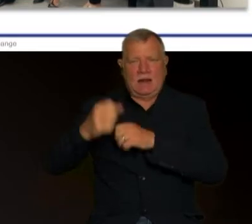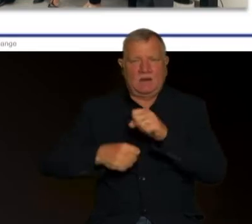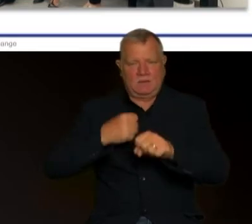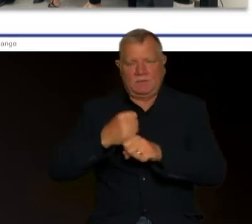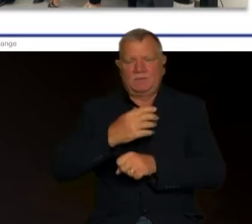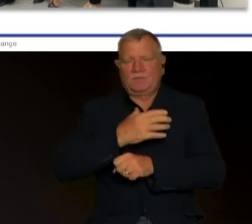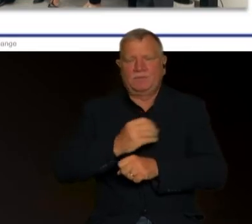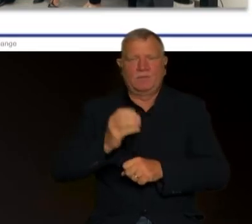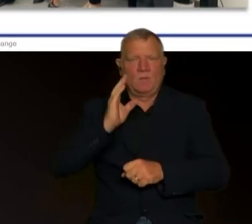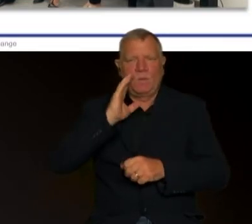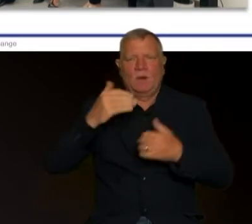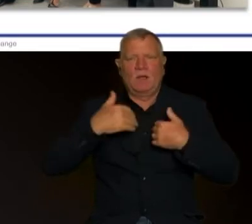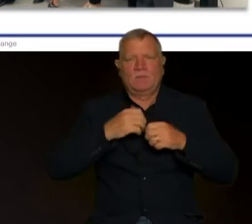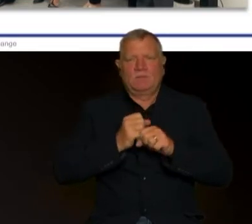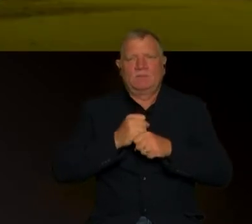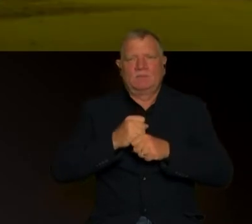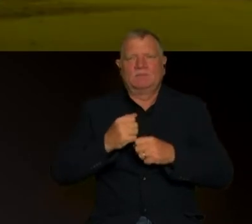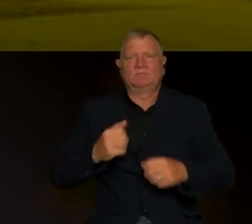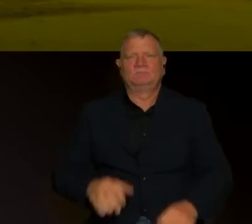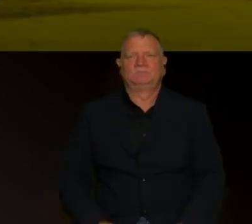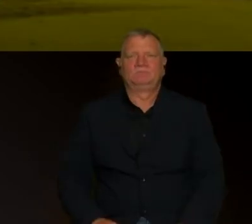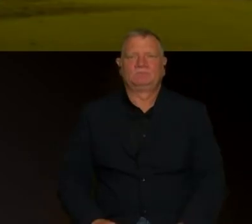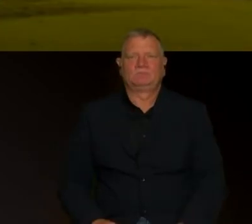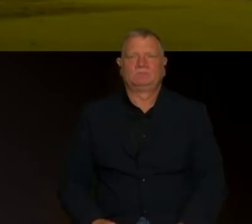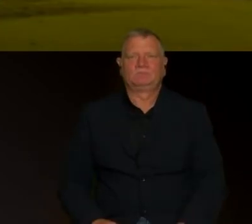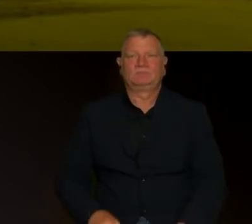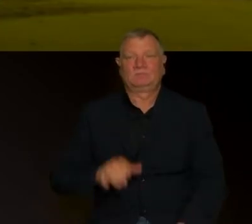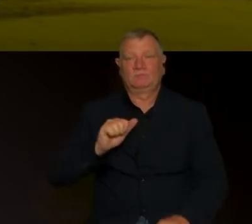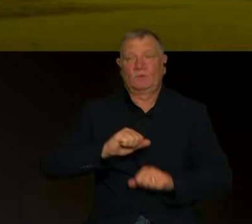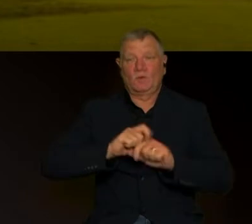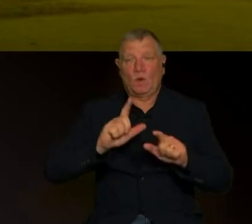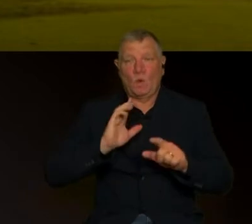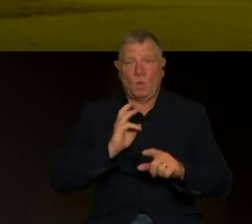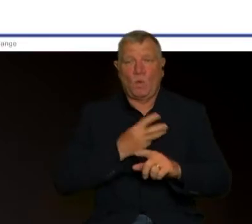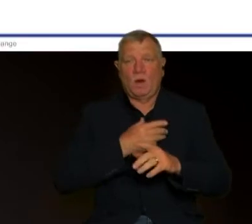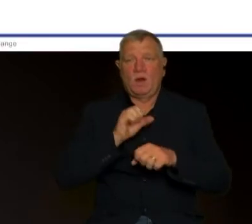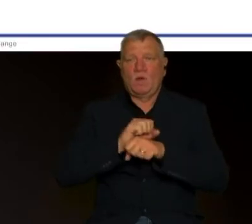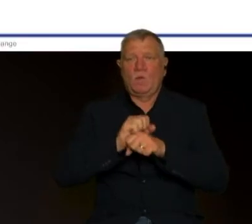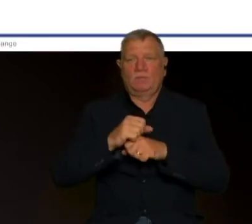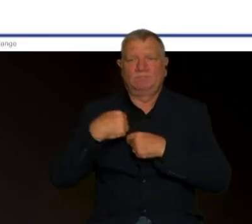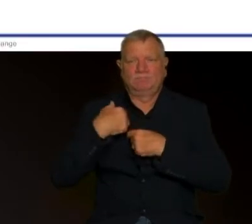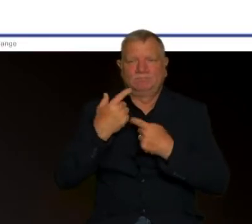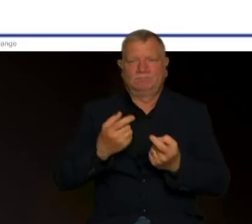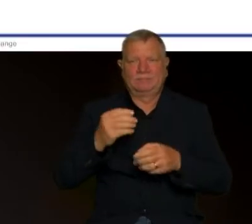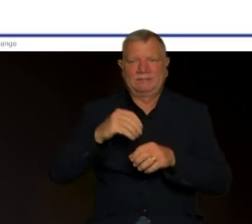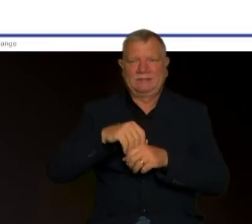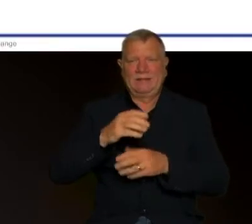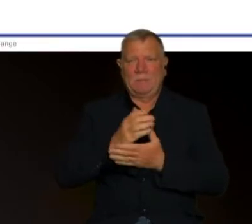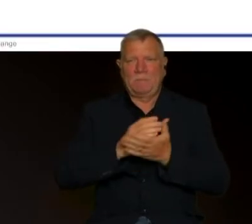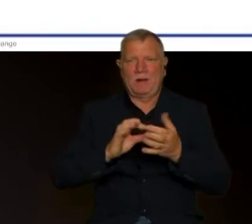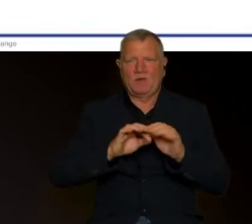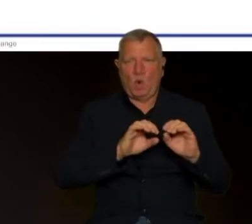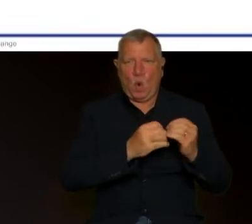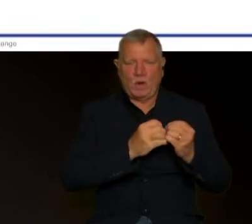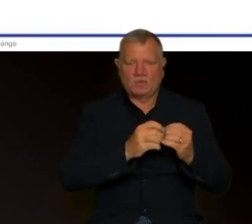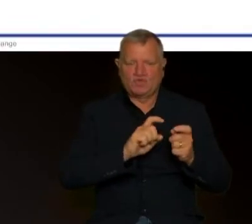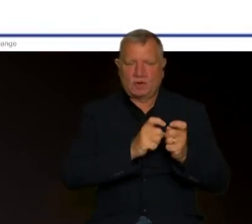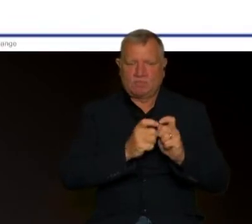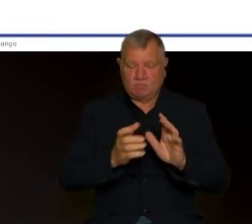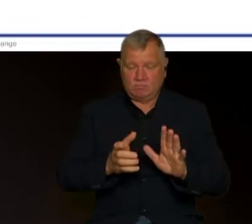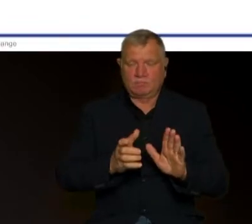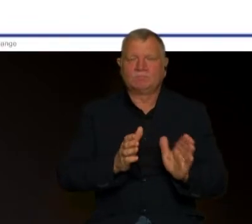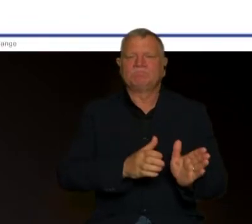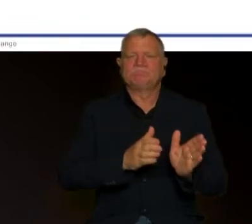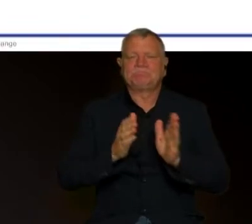year with the new resources that it will be provided with. So that is all the work that has been performed in terms